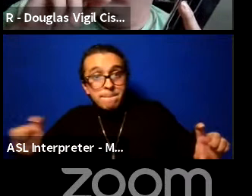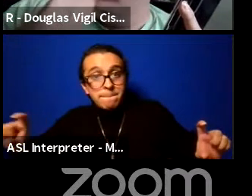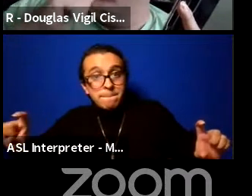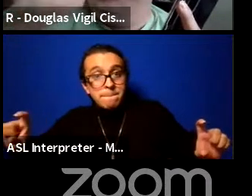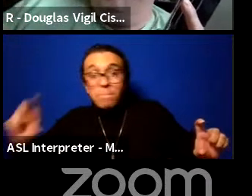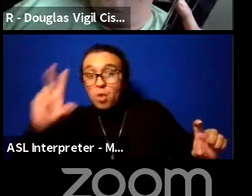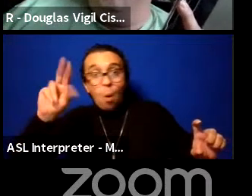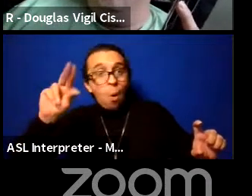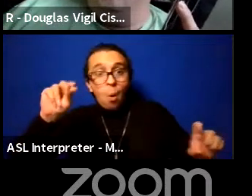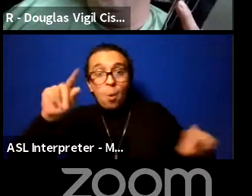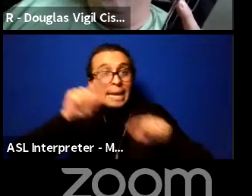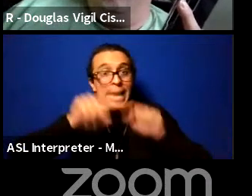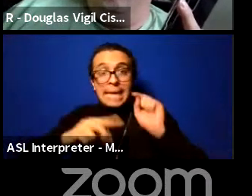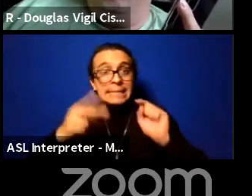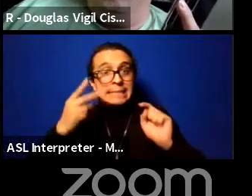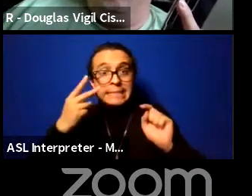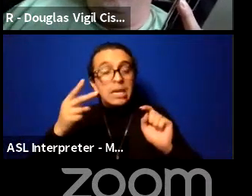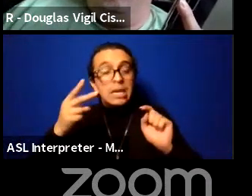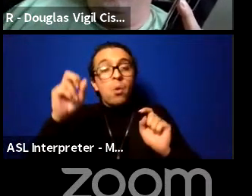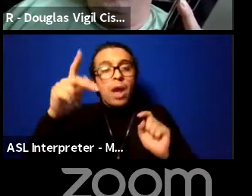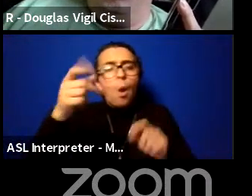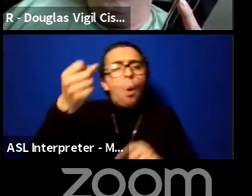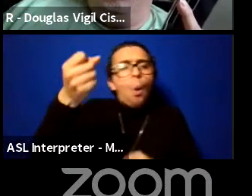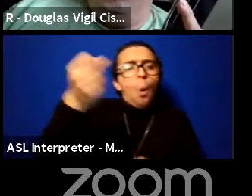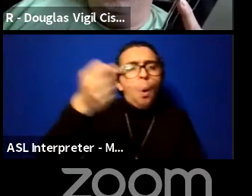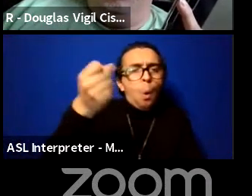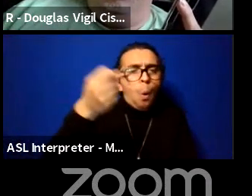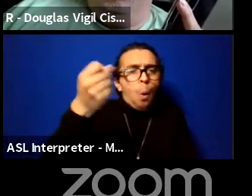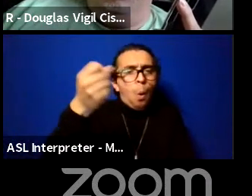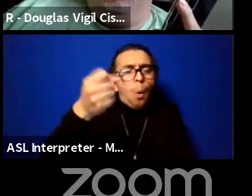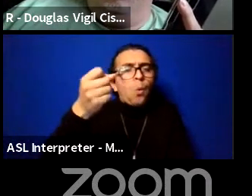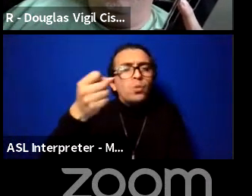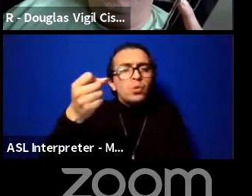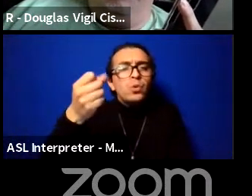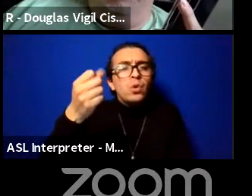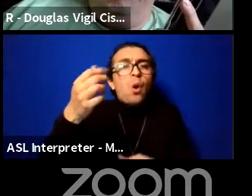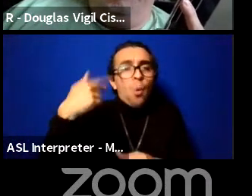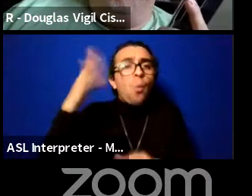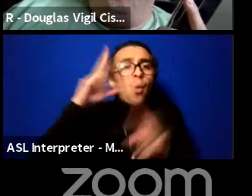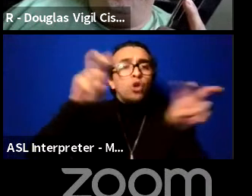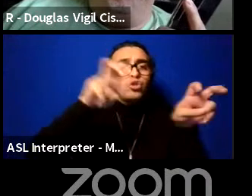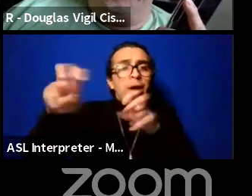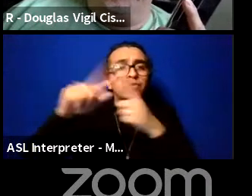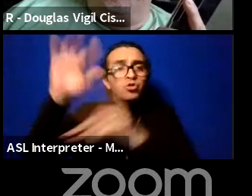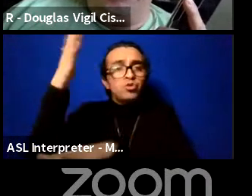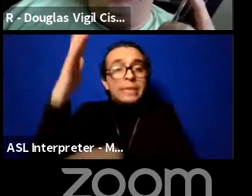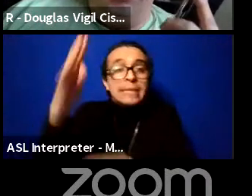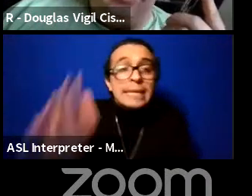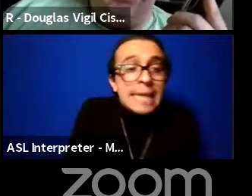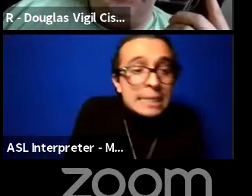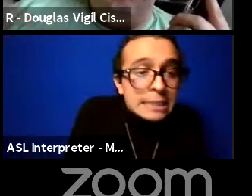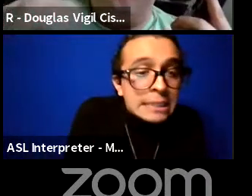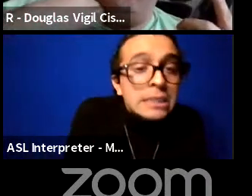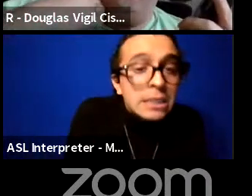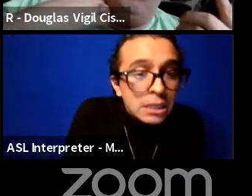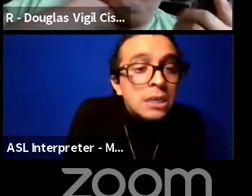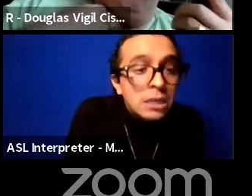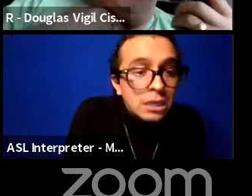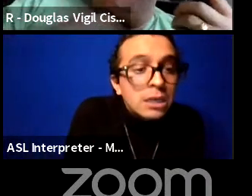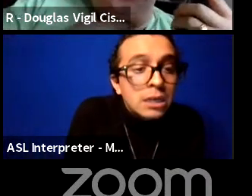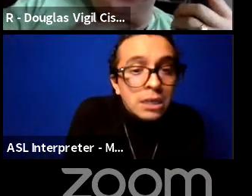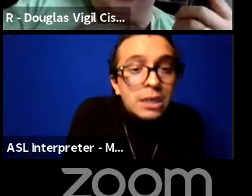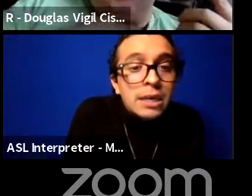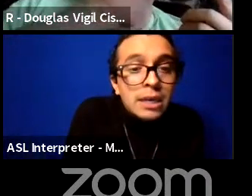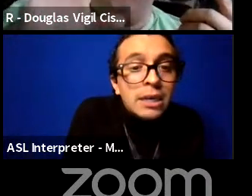Okay, so I think we can move both your phone number as well as you into trees. Is that what you just said? Well,